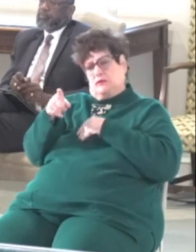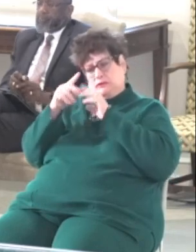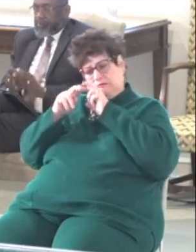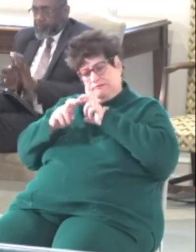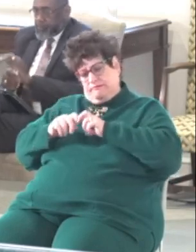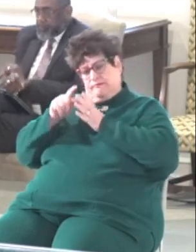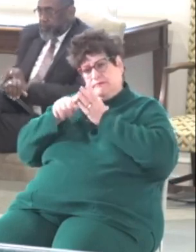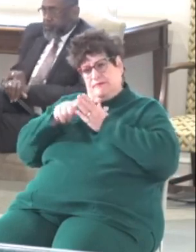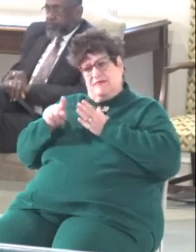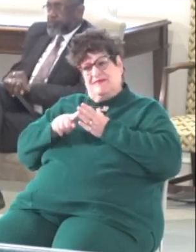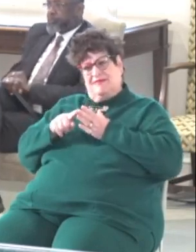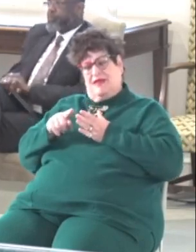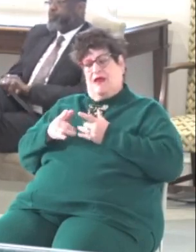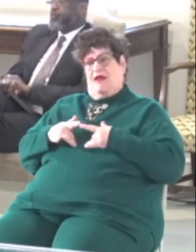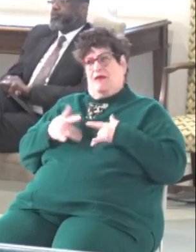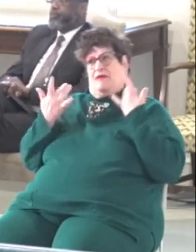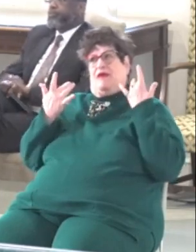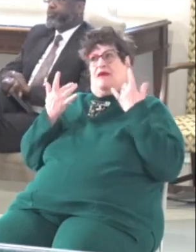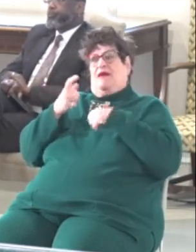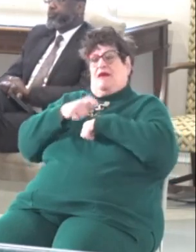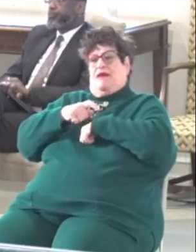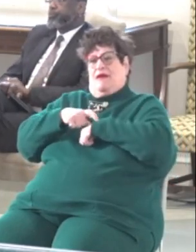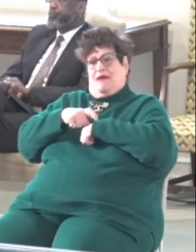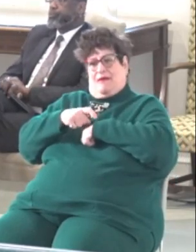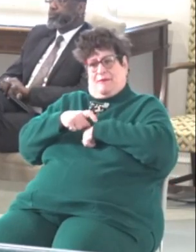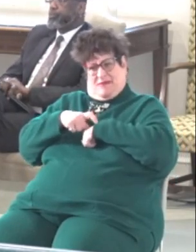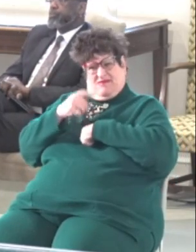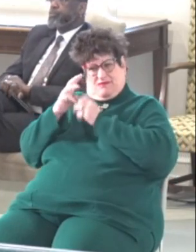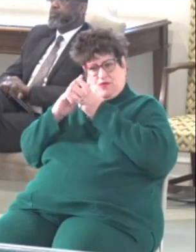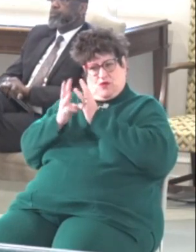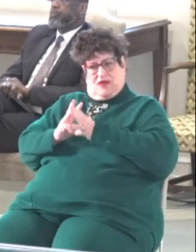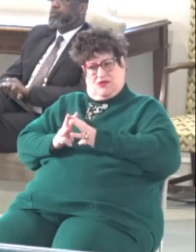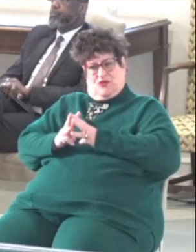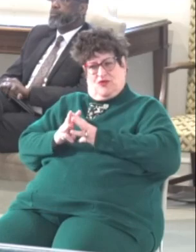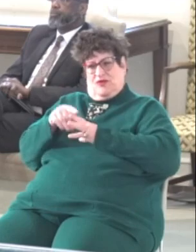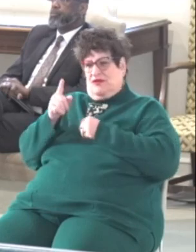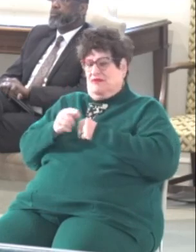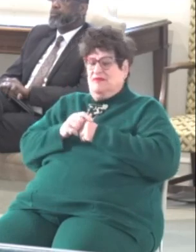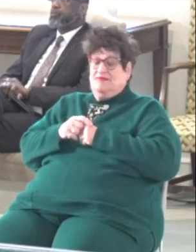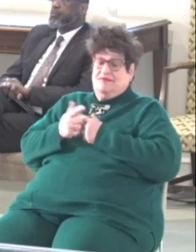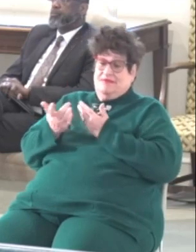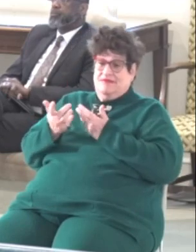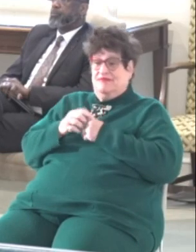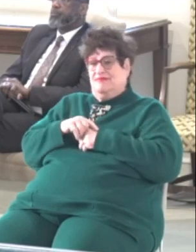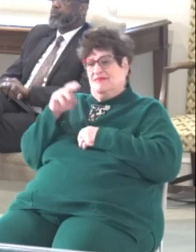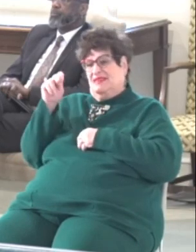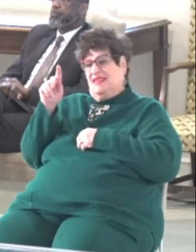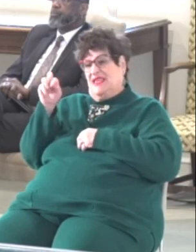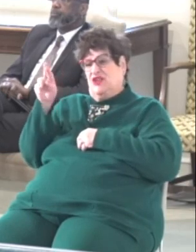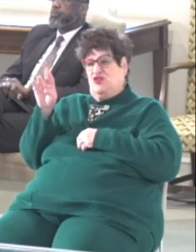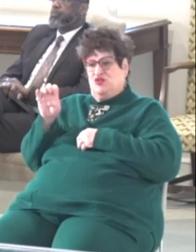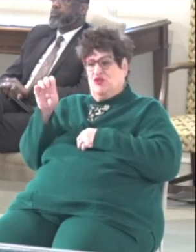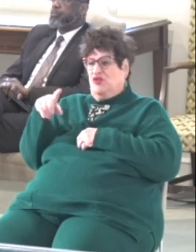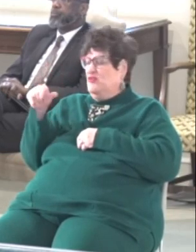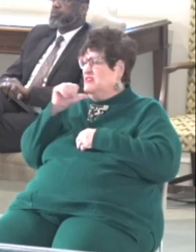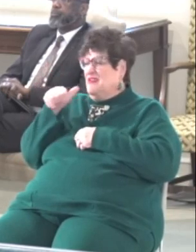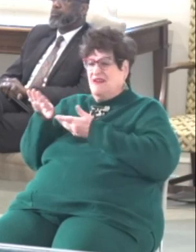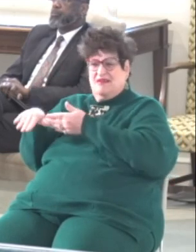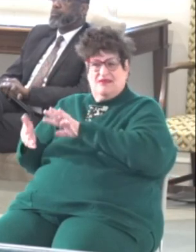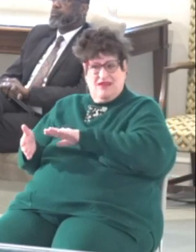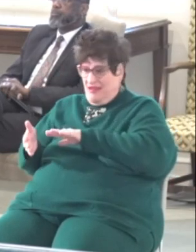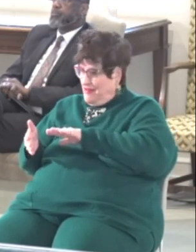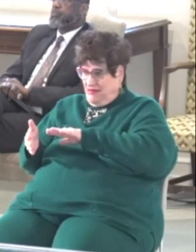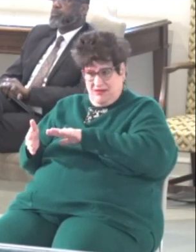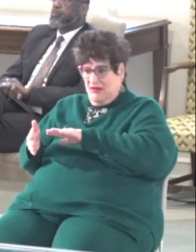Winter is a special time on the wheel of the year. Despite all the appearances, of course, nature is not dead in winter. It has